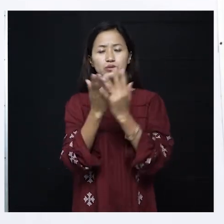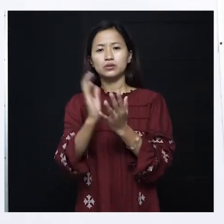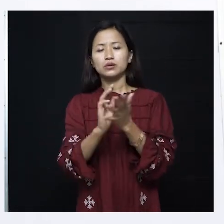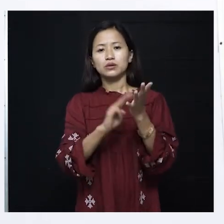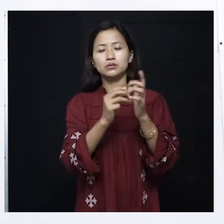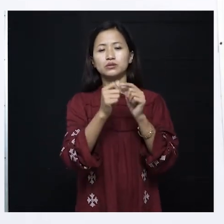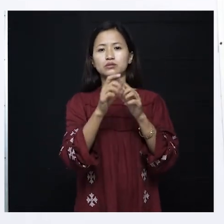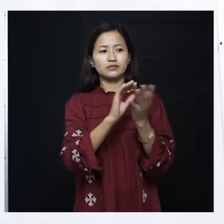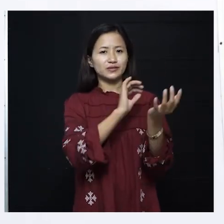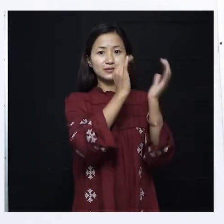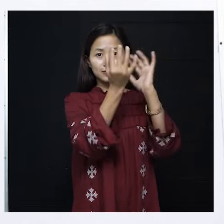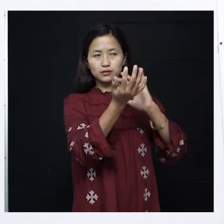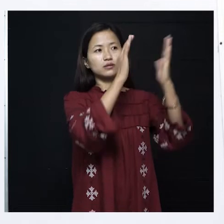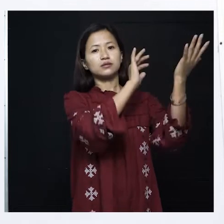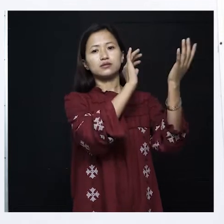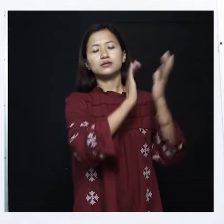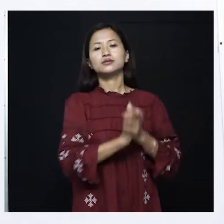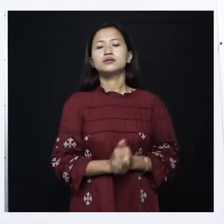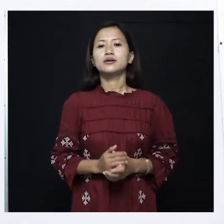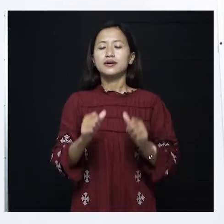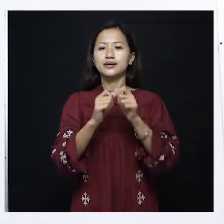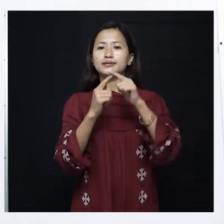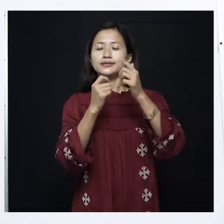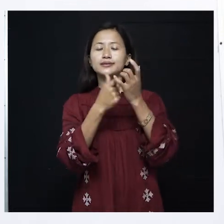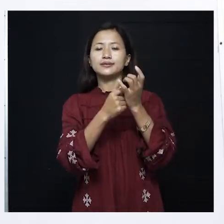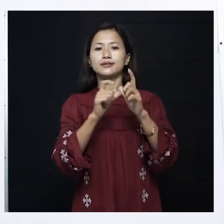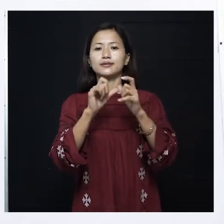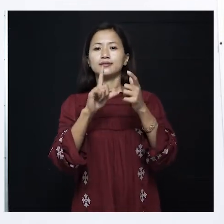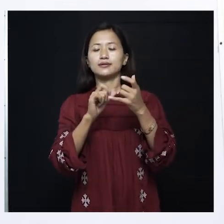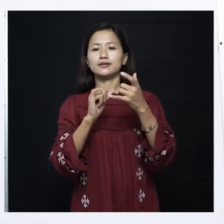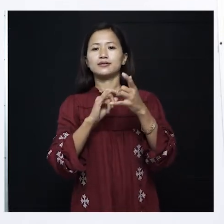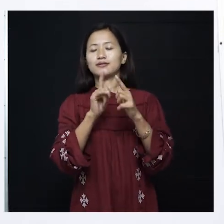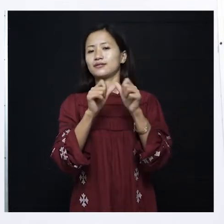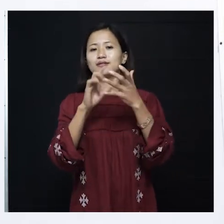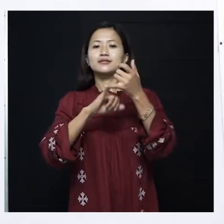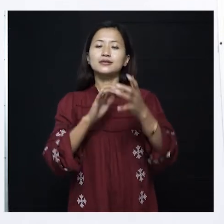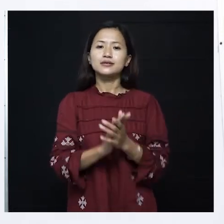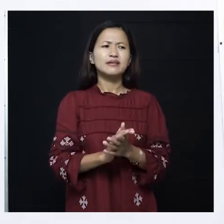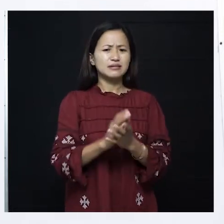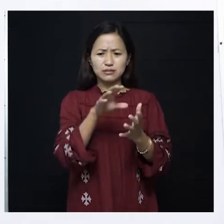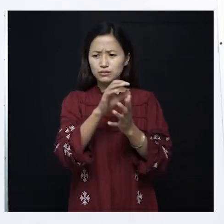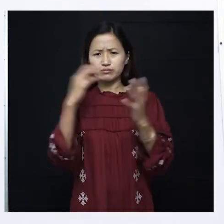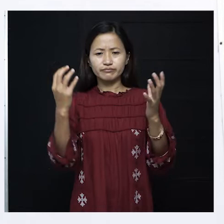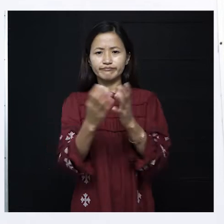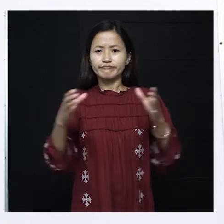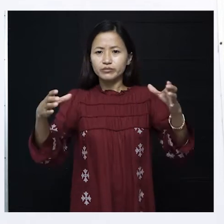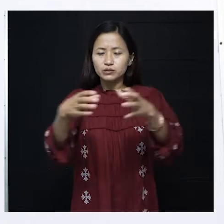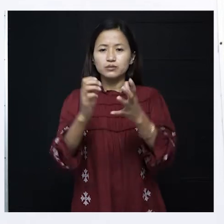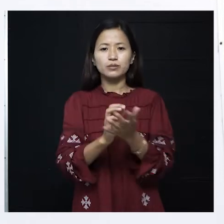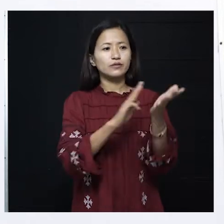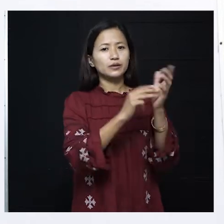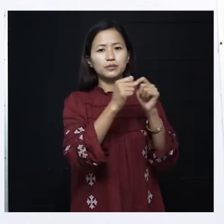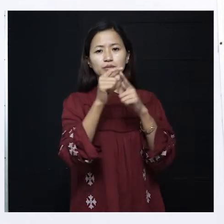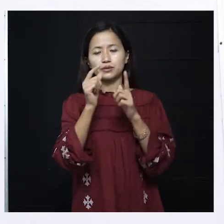of the Earth, okay? Then atlas means it is a book of map collection. So that is to do